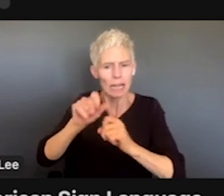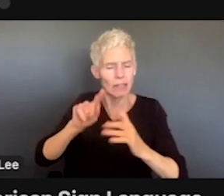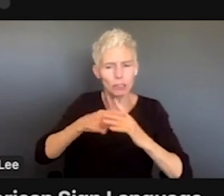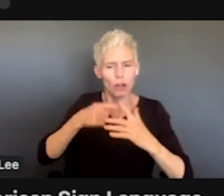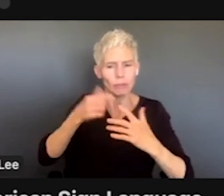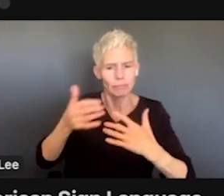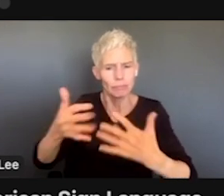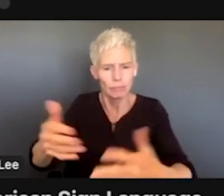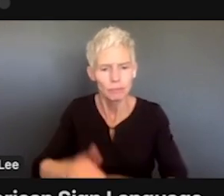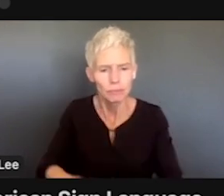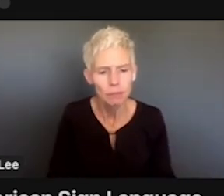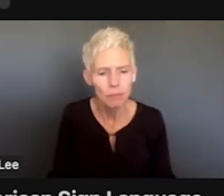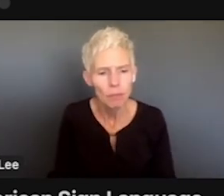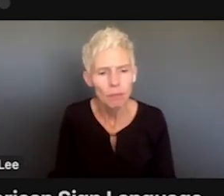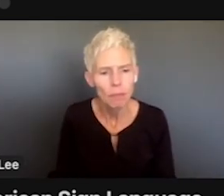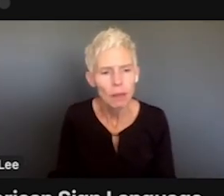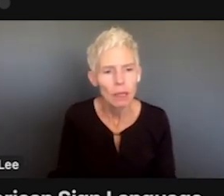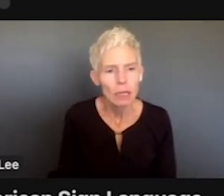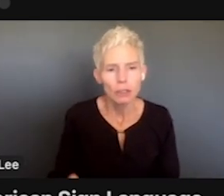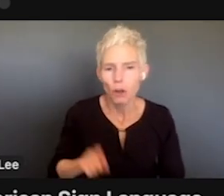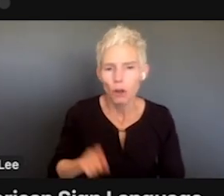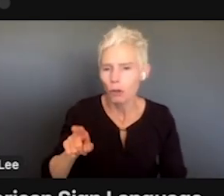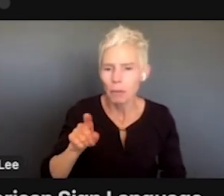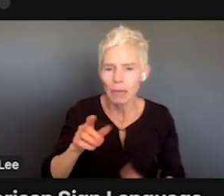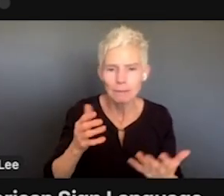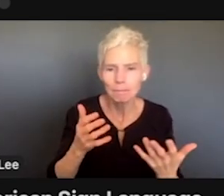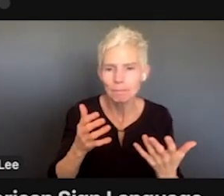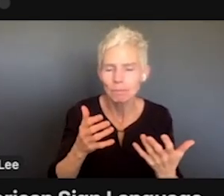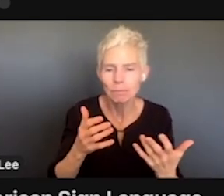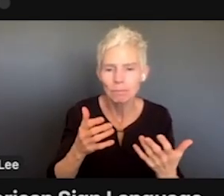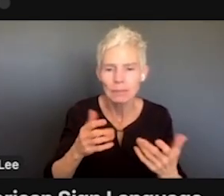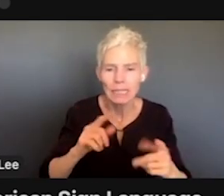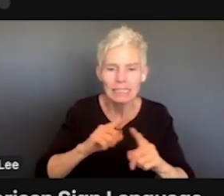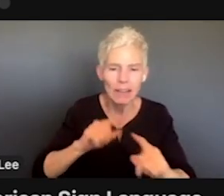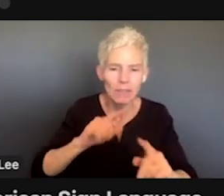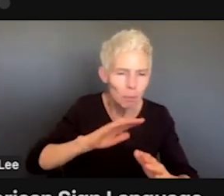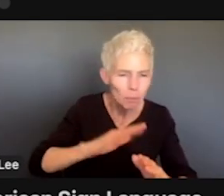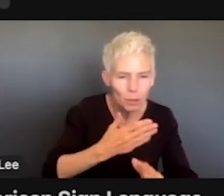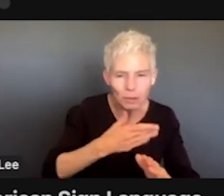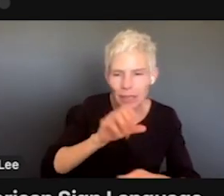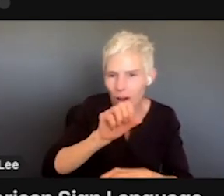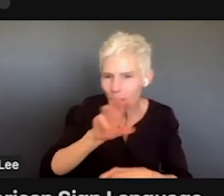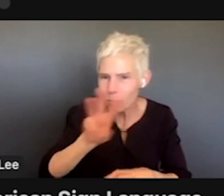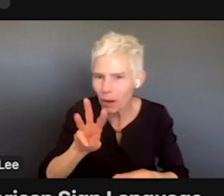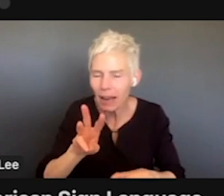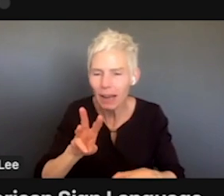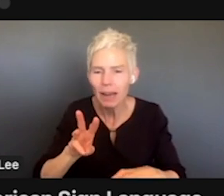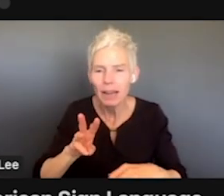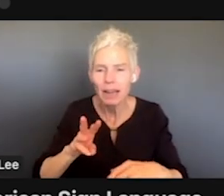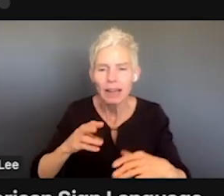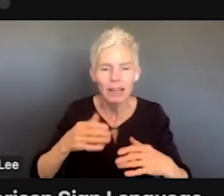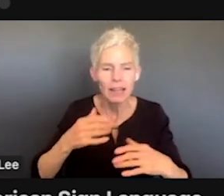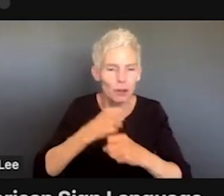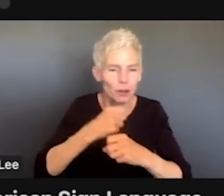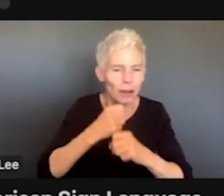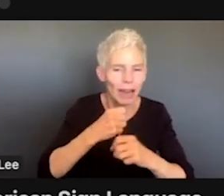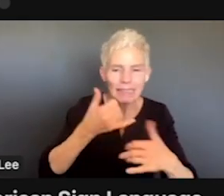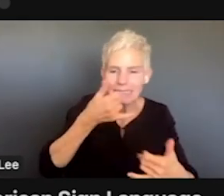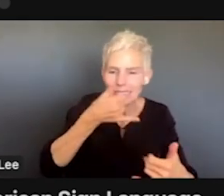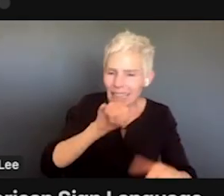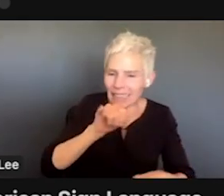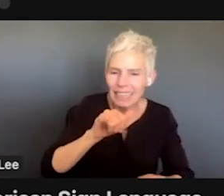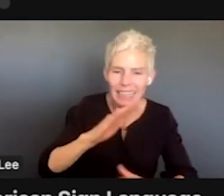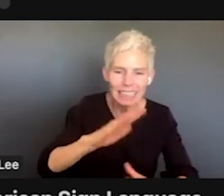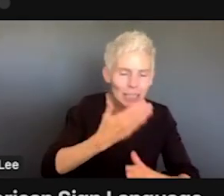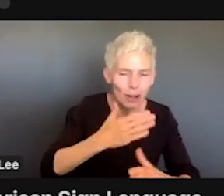So you've been playing around with some music software, making like silly songs to bond with your kids. You